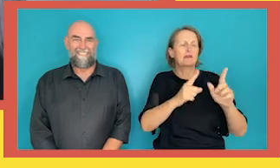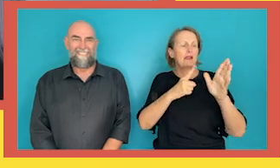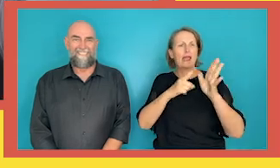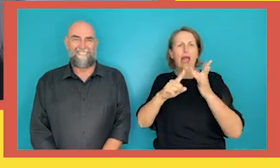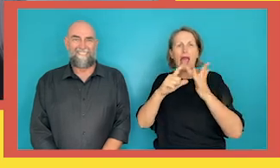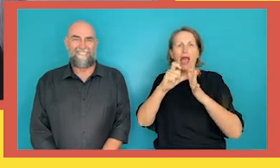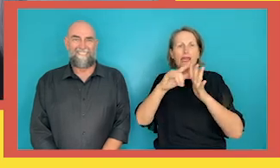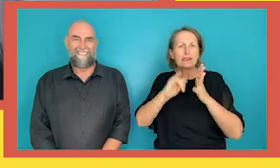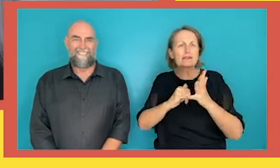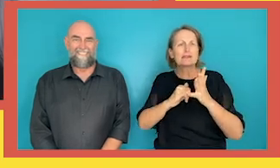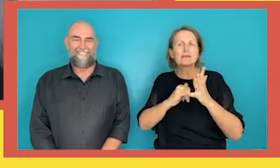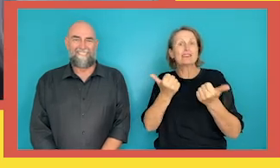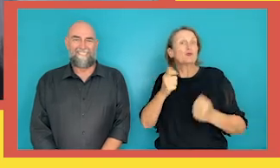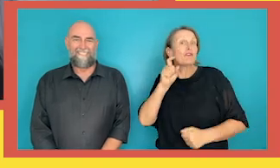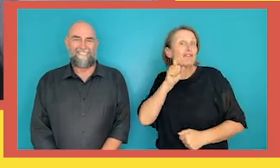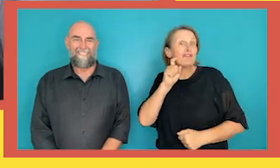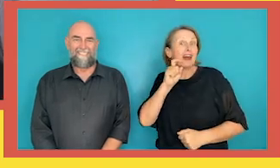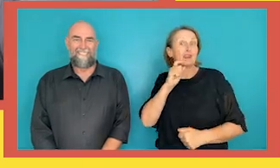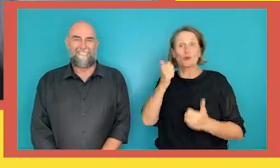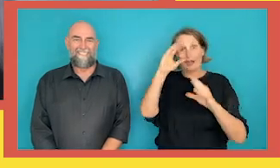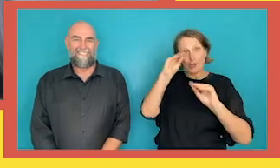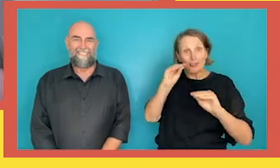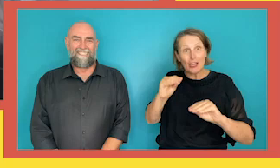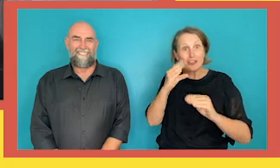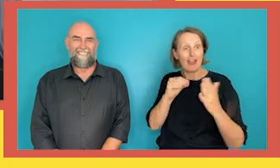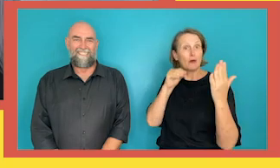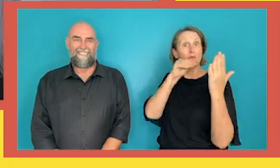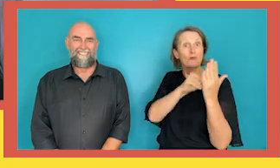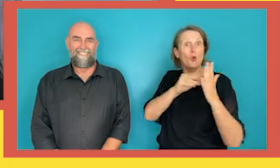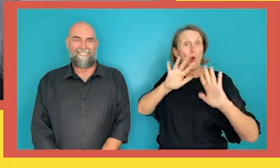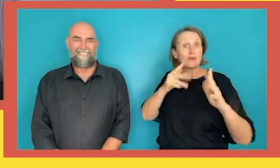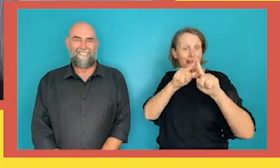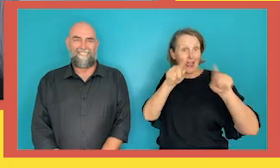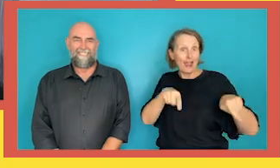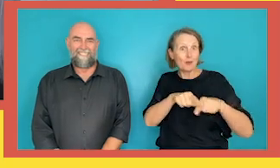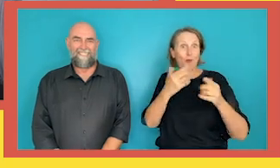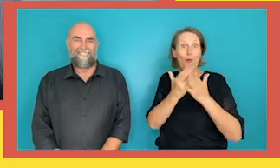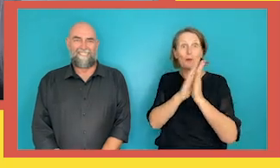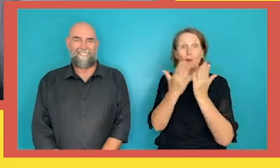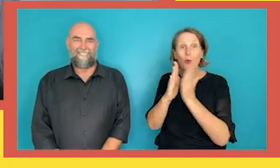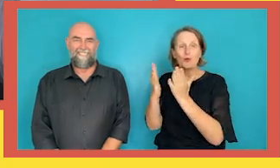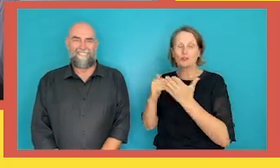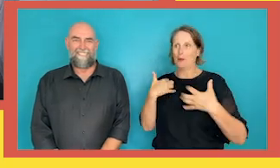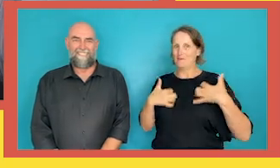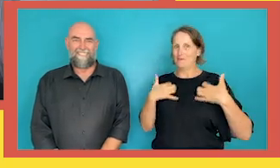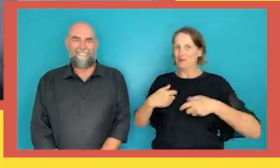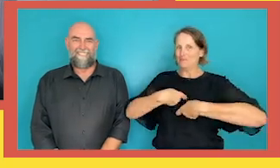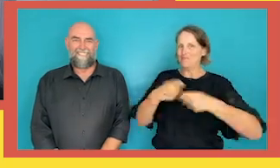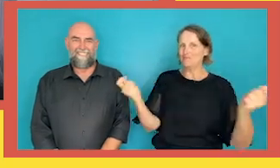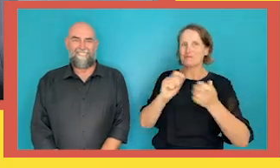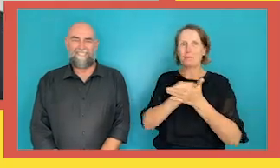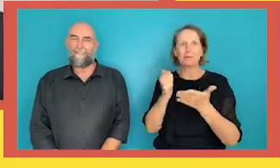whole range of things in a really fun and educational way. There's going to be Auslan on all the pages. So I'm really looking forward to getting that out